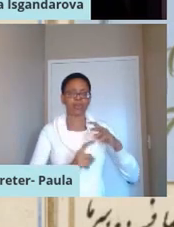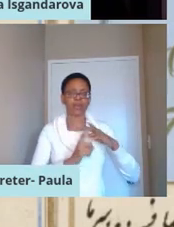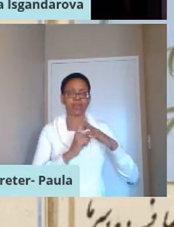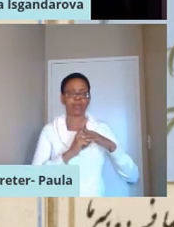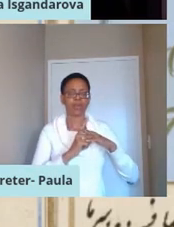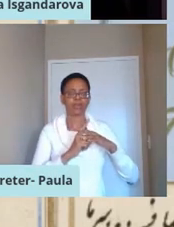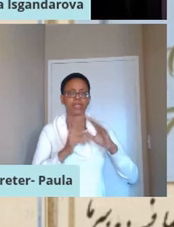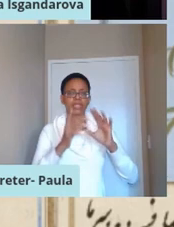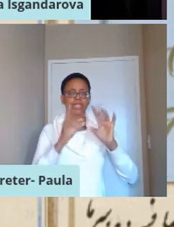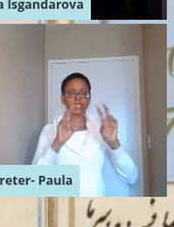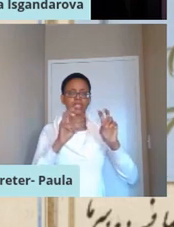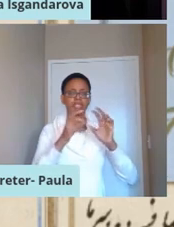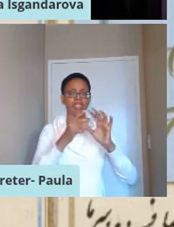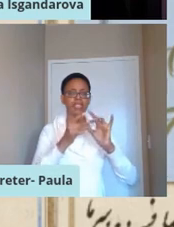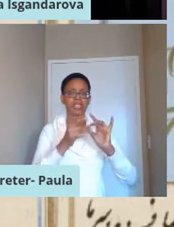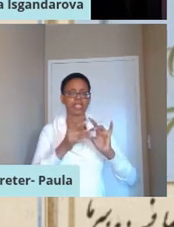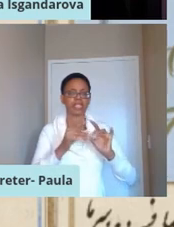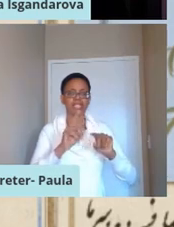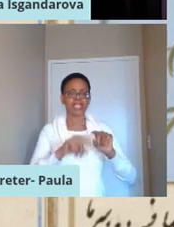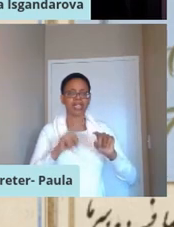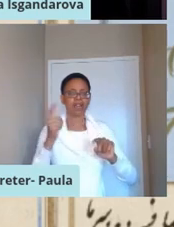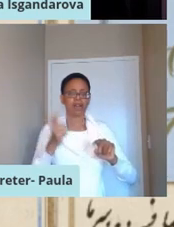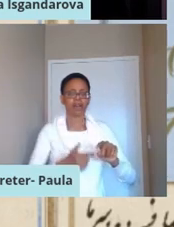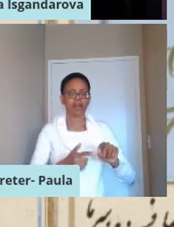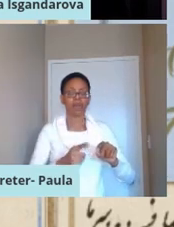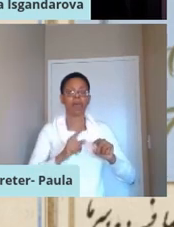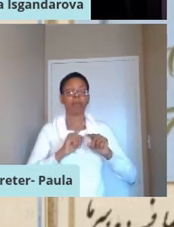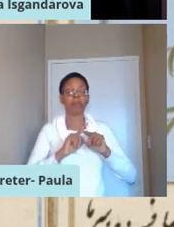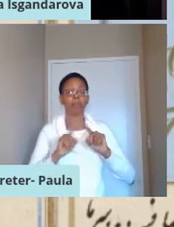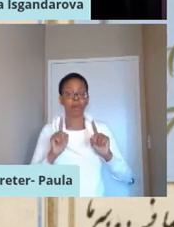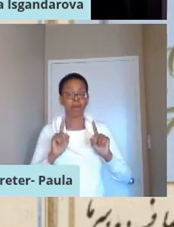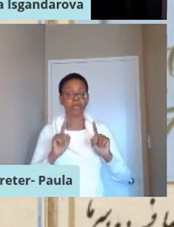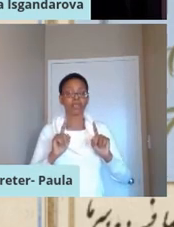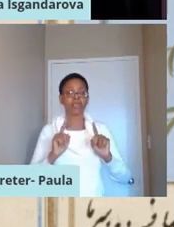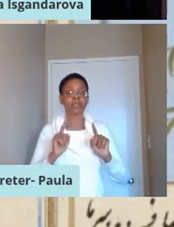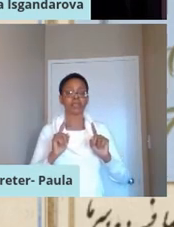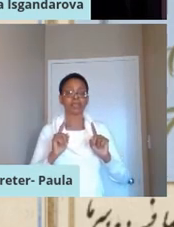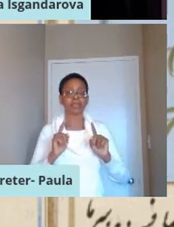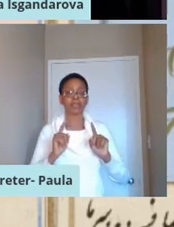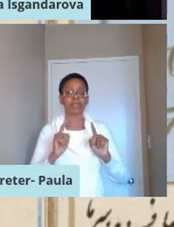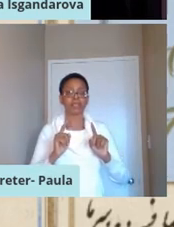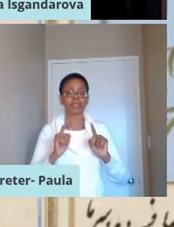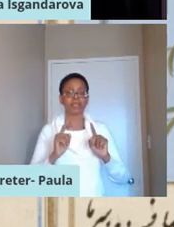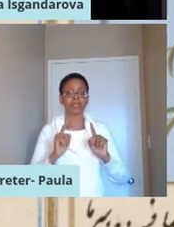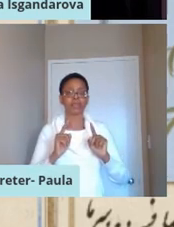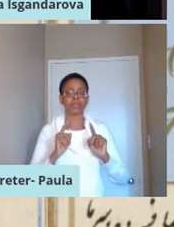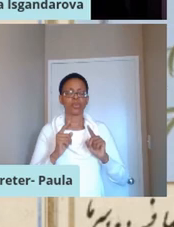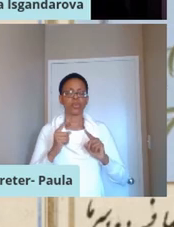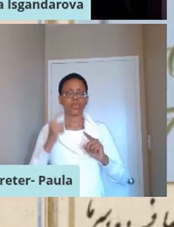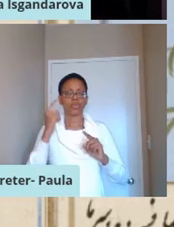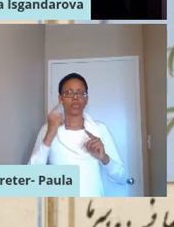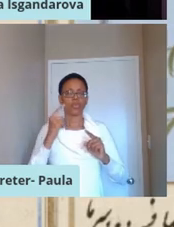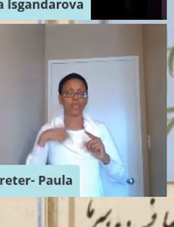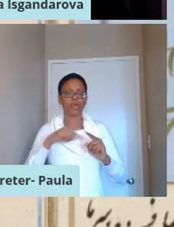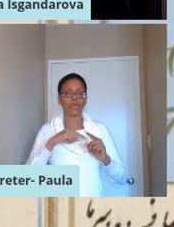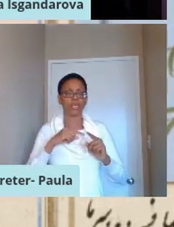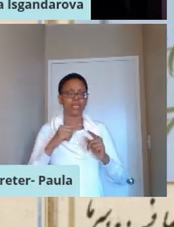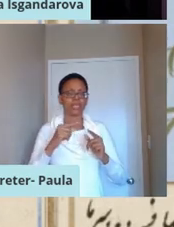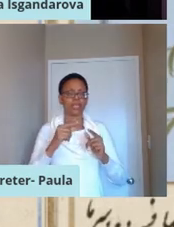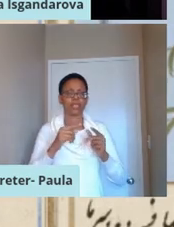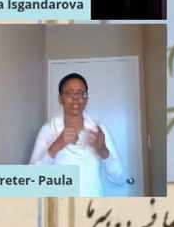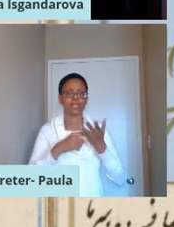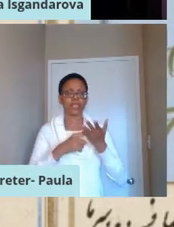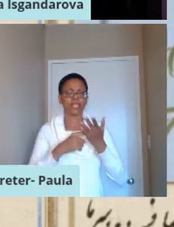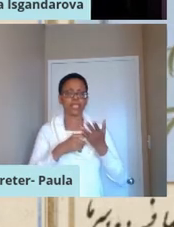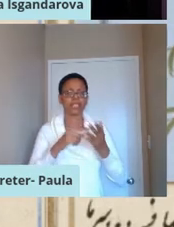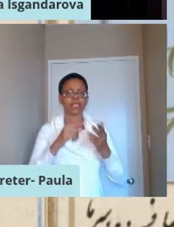but at least it gives us chance to reflect on the significance of modifications regarding spiritual and